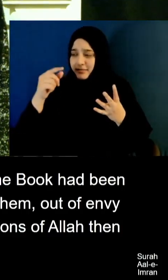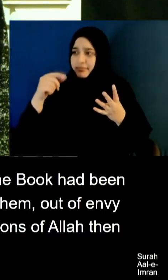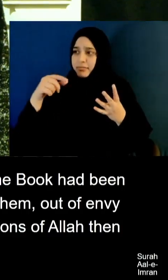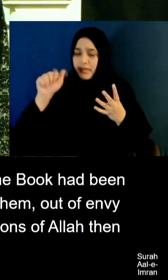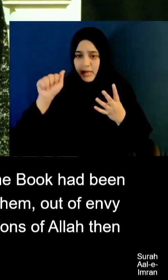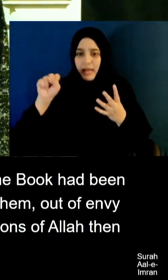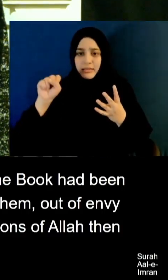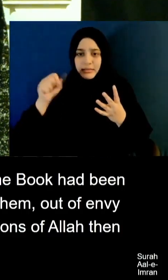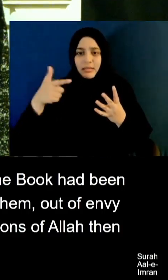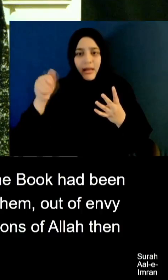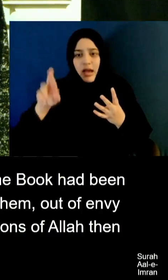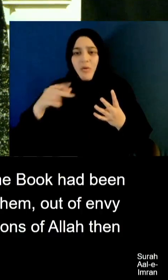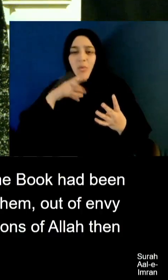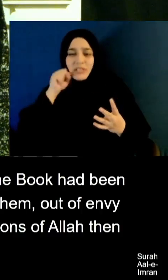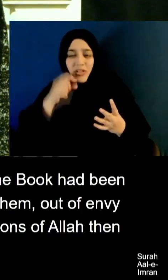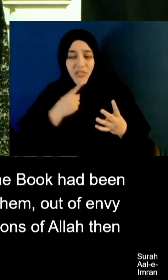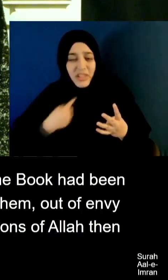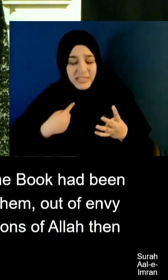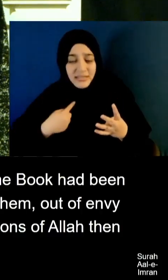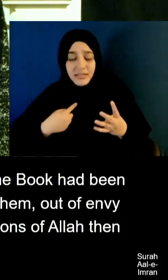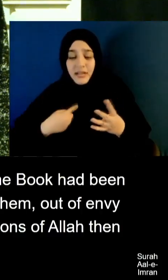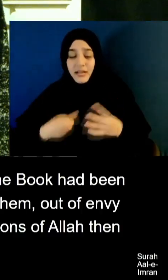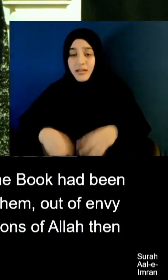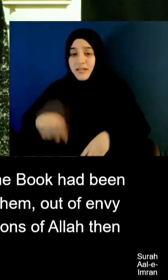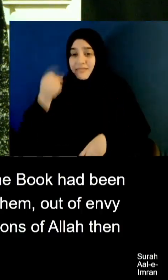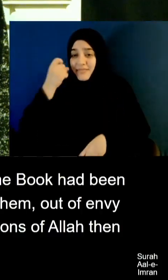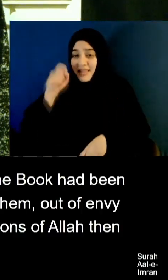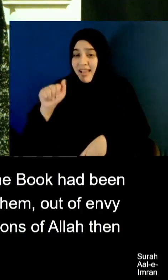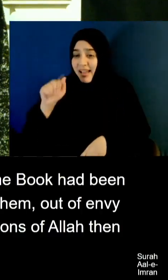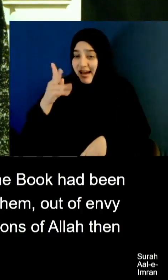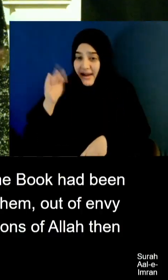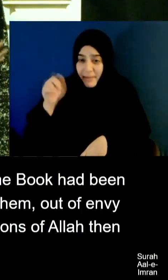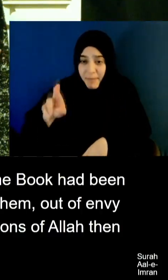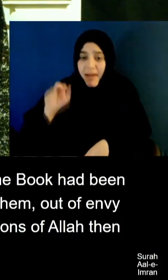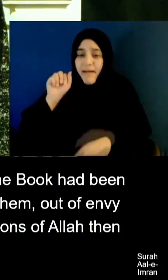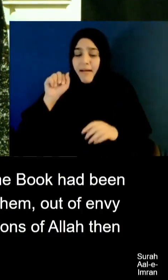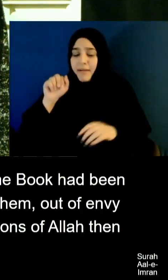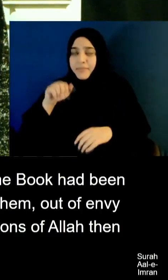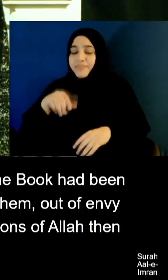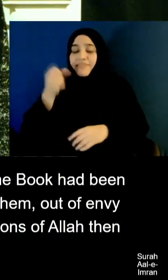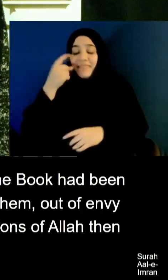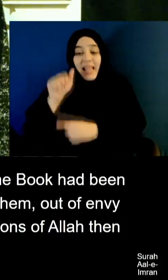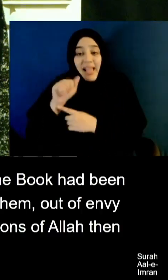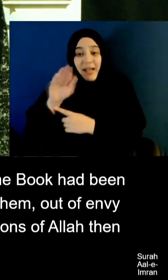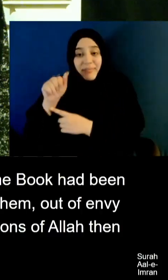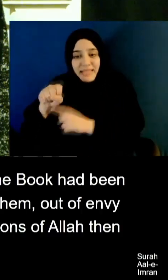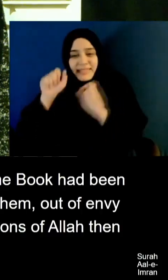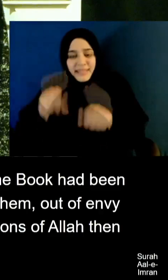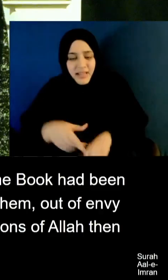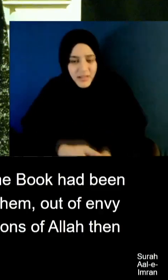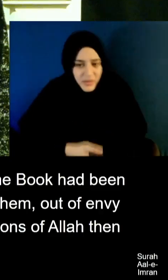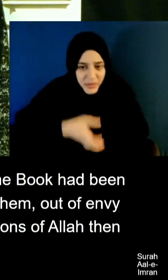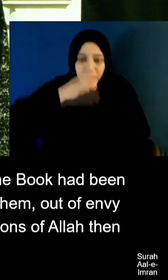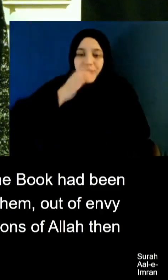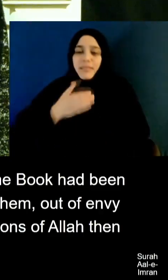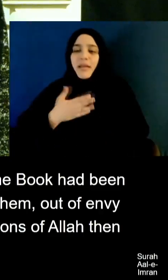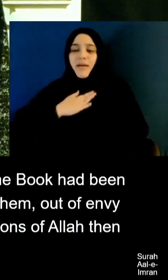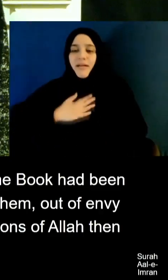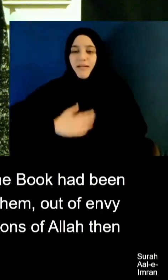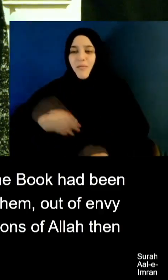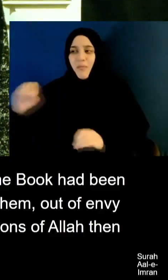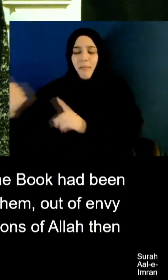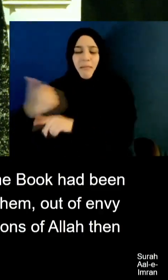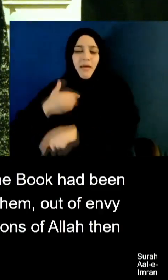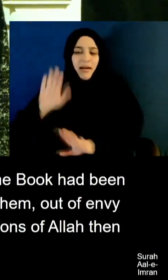Jurisprudentially, he could have drunk and there was nothing wrong and no blame on Abbas. But Abbas looked at the water. He said, Ya nafsi min